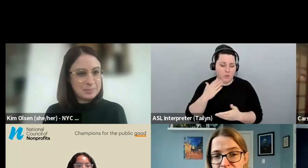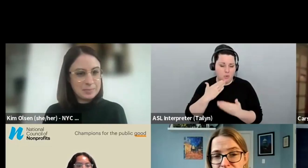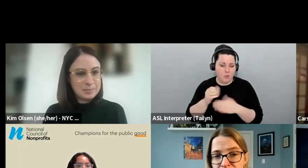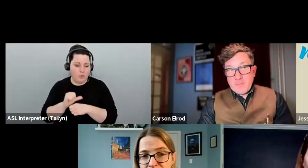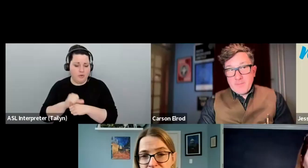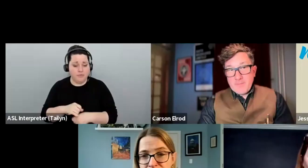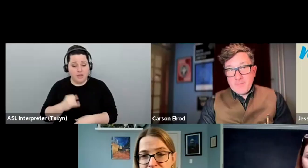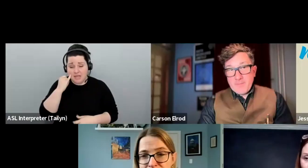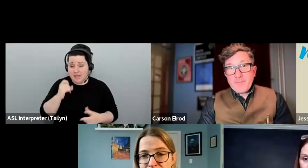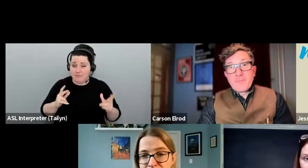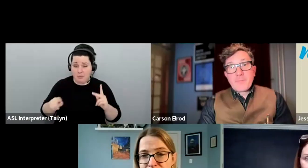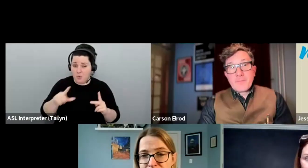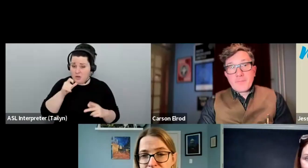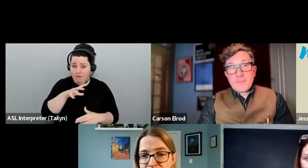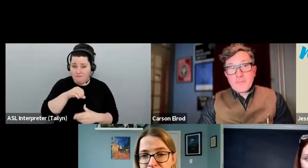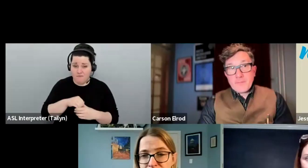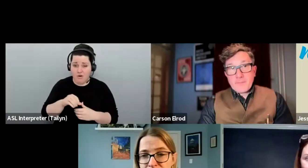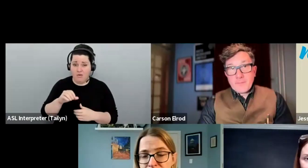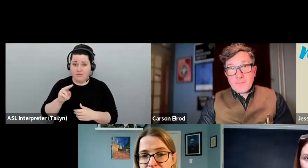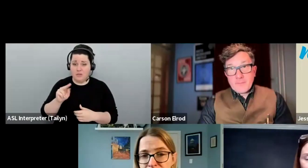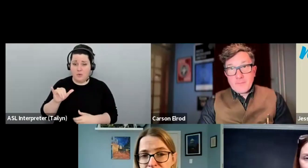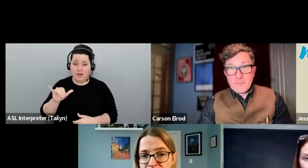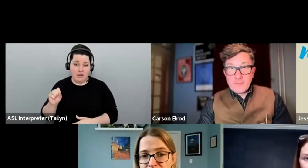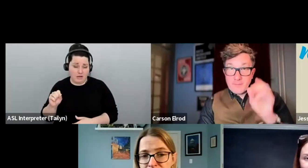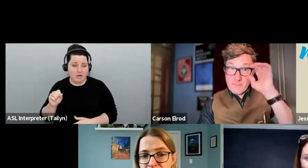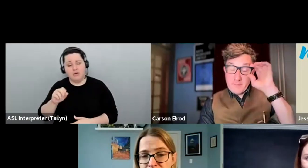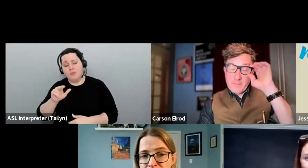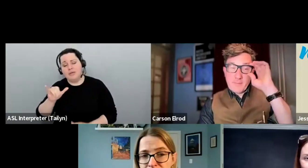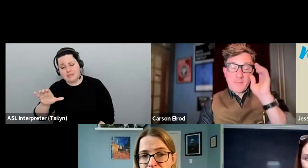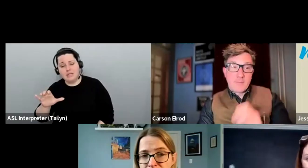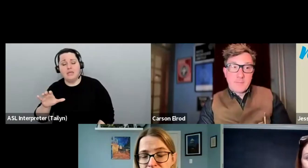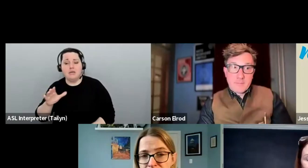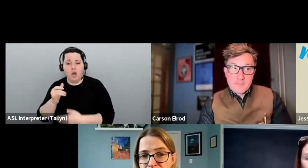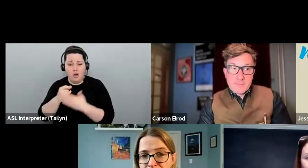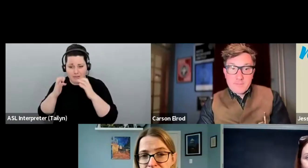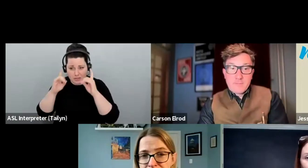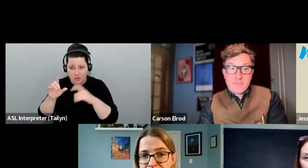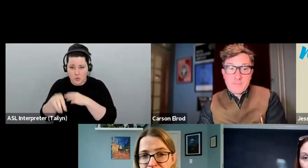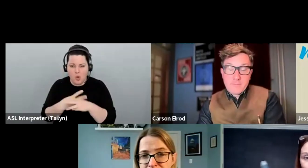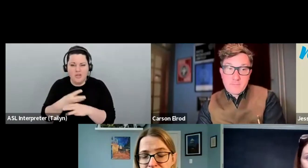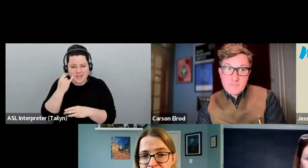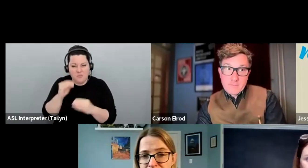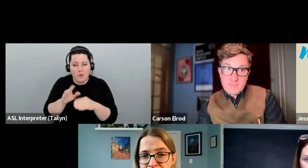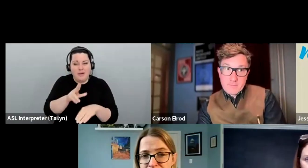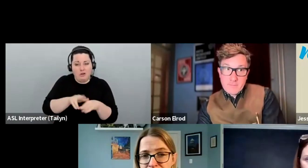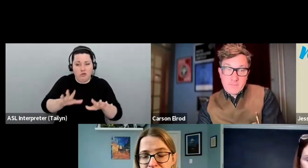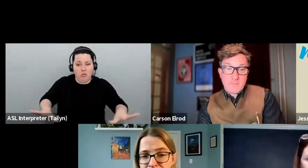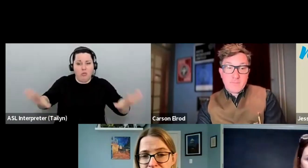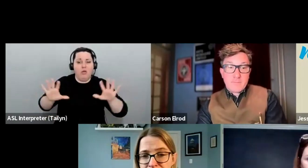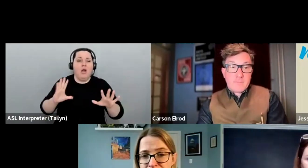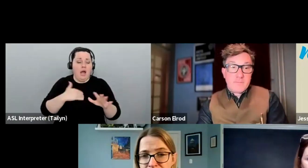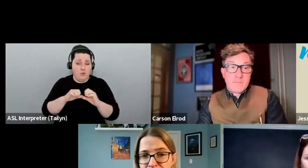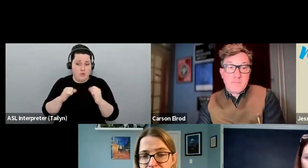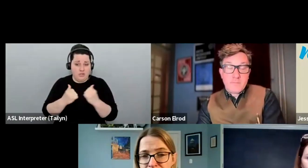folks here that are not part of the New York City arts education world and you're more nationally based, all of our associations